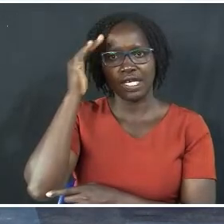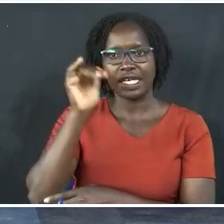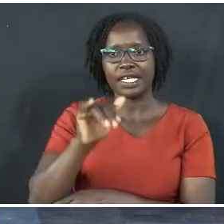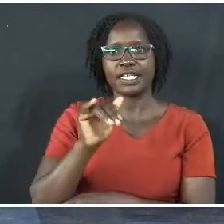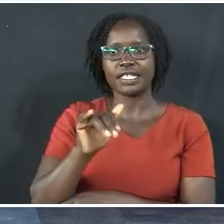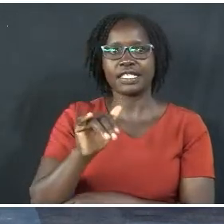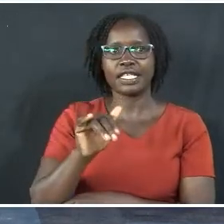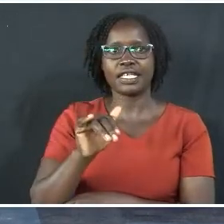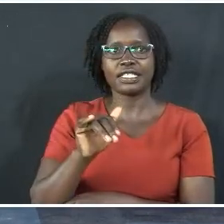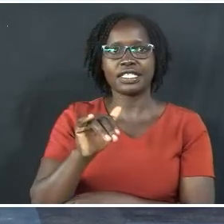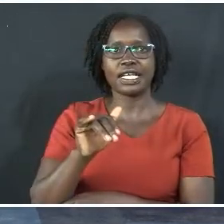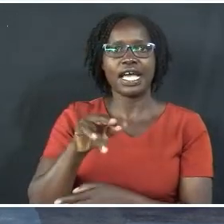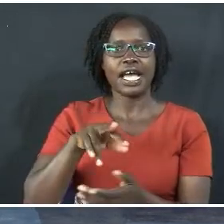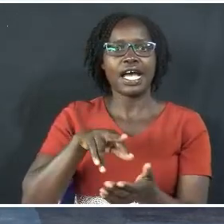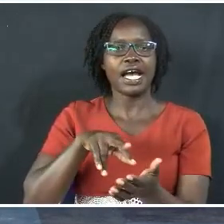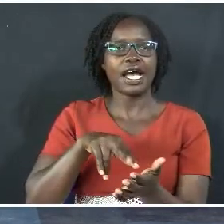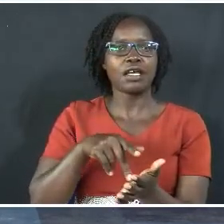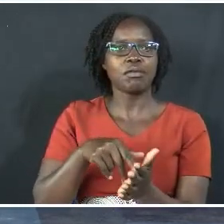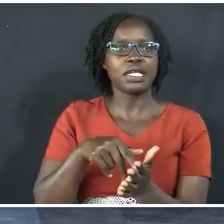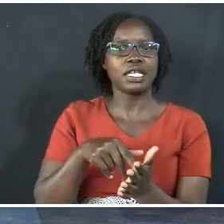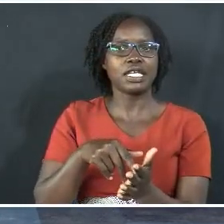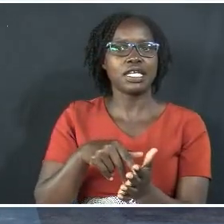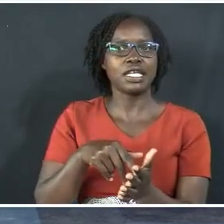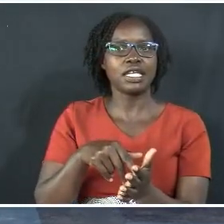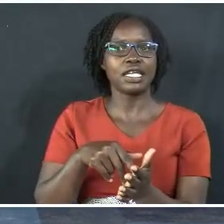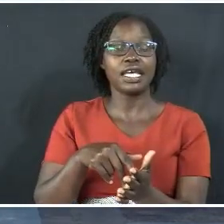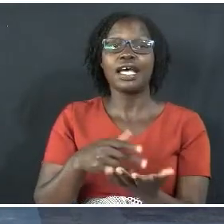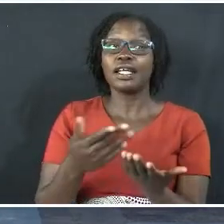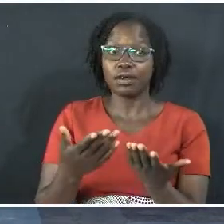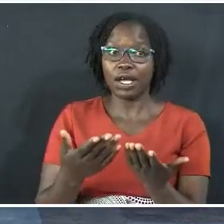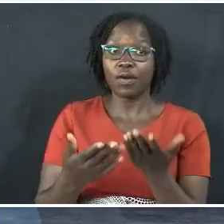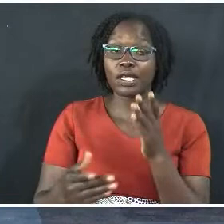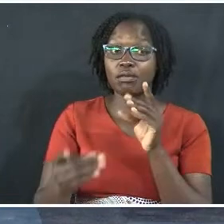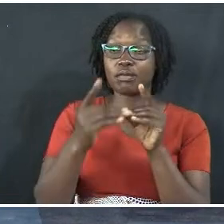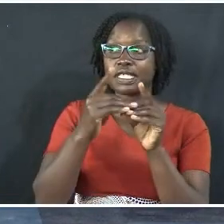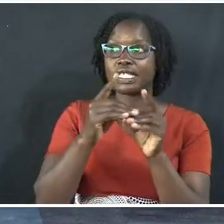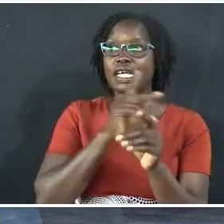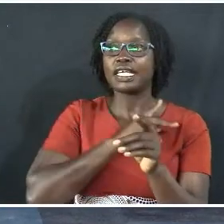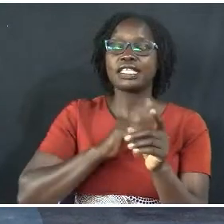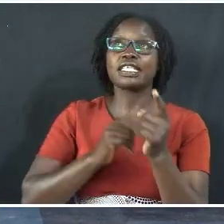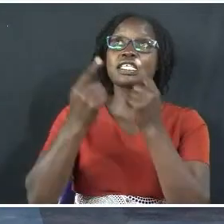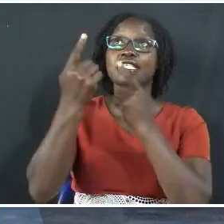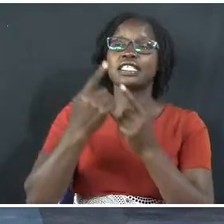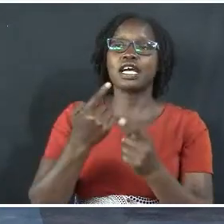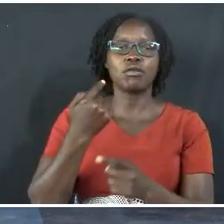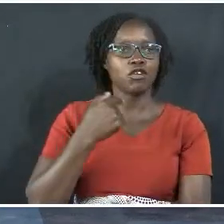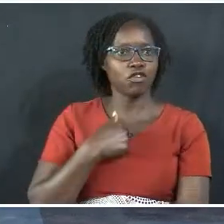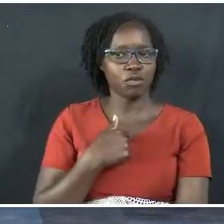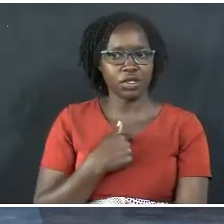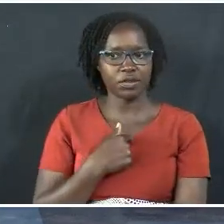that I mean me. The King is coming for me.